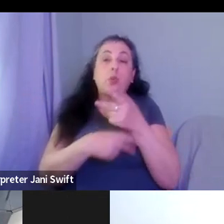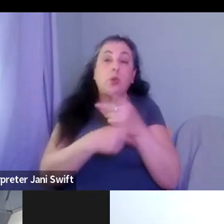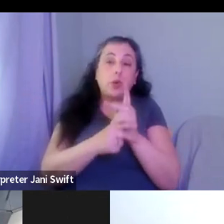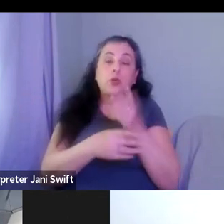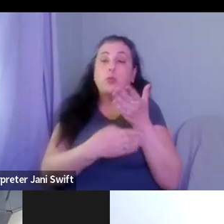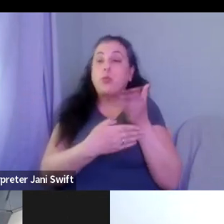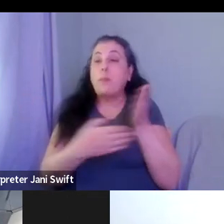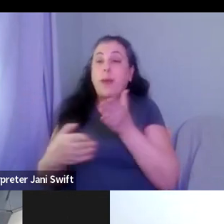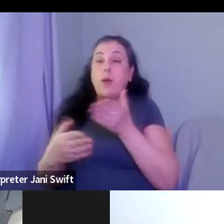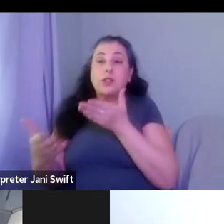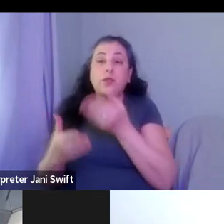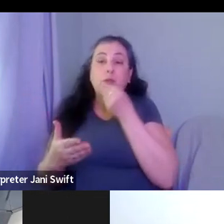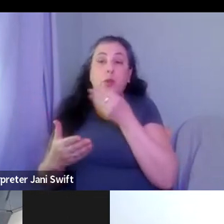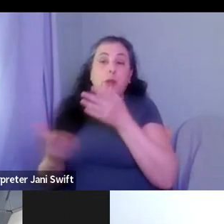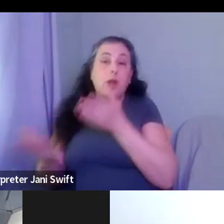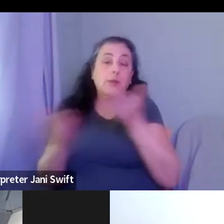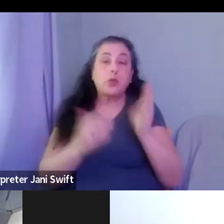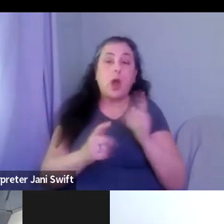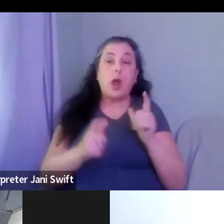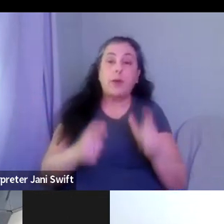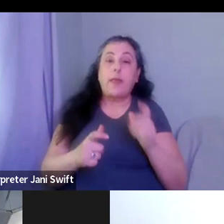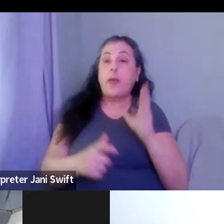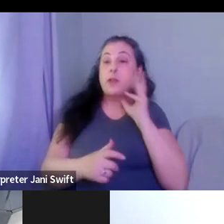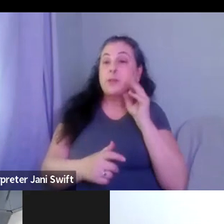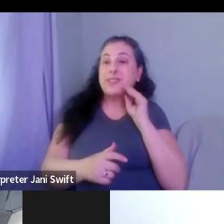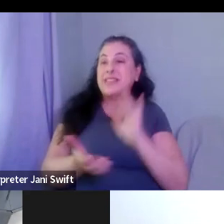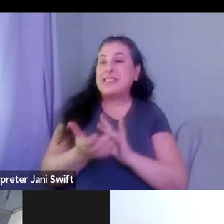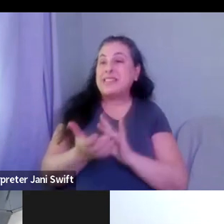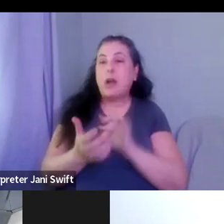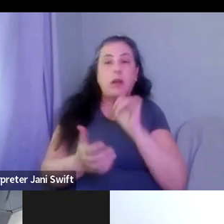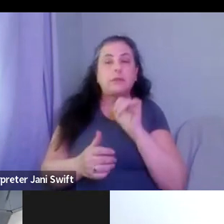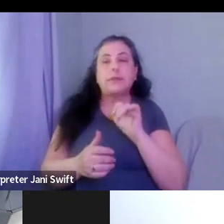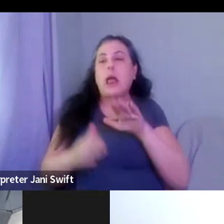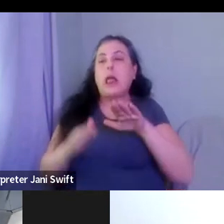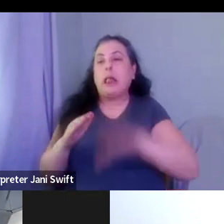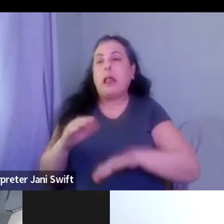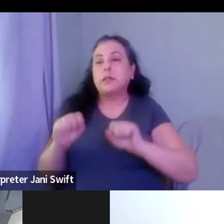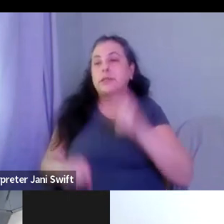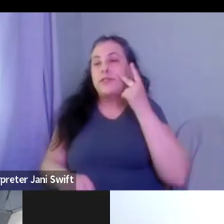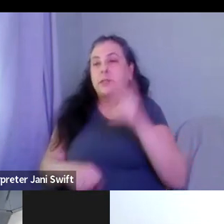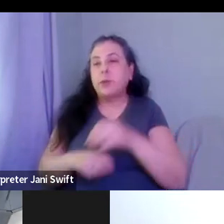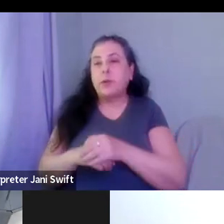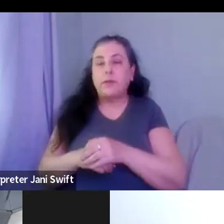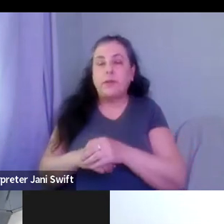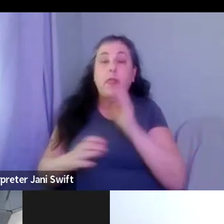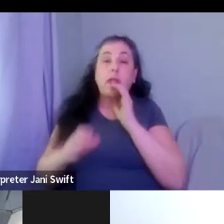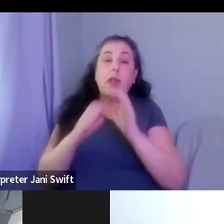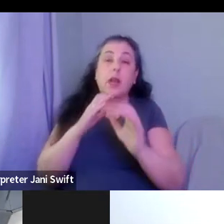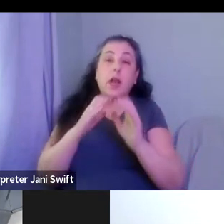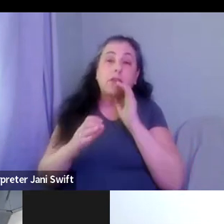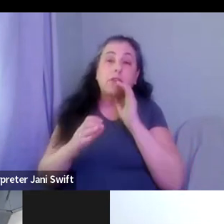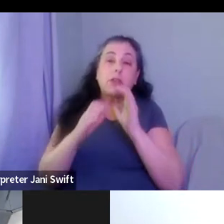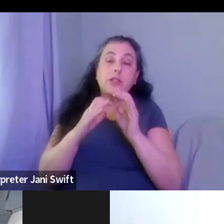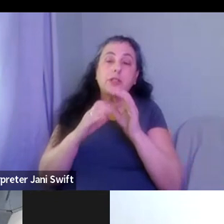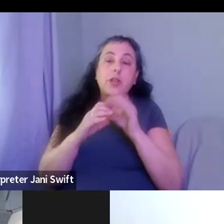plates, partly because their experiences and exploitation are less visible. The conversation on food systems and